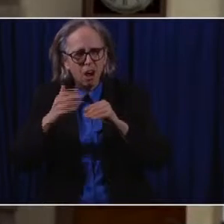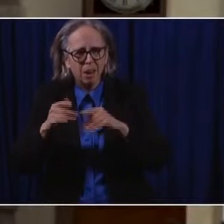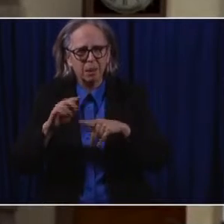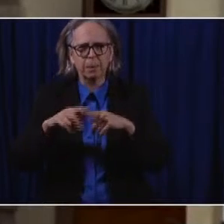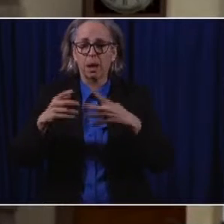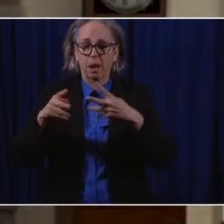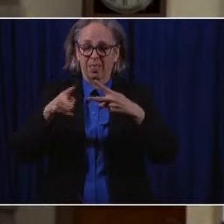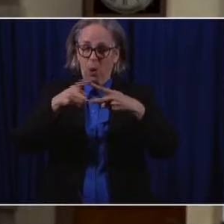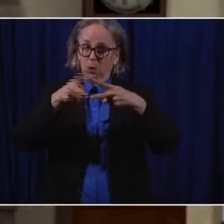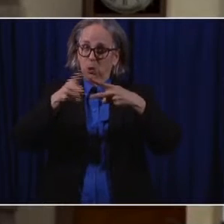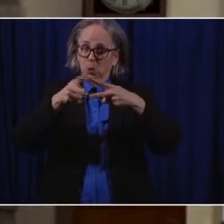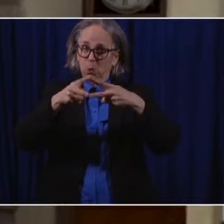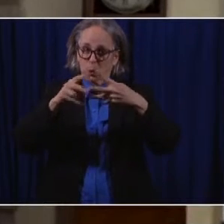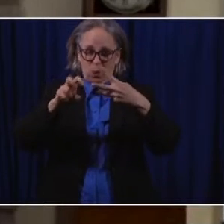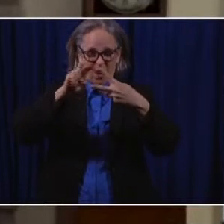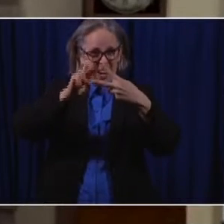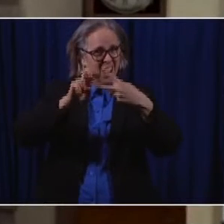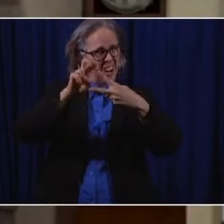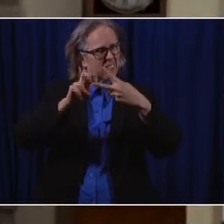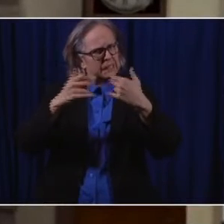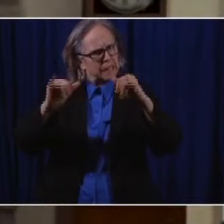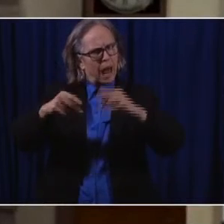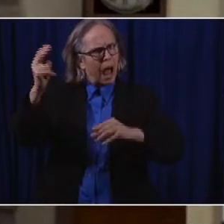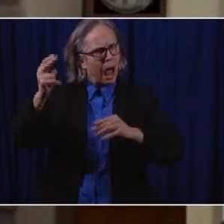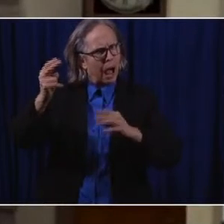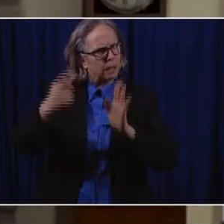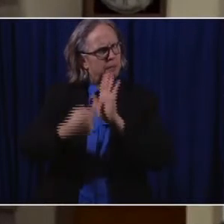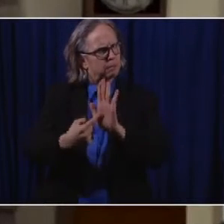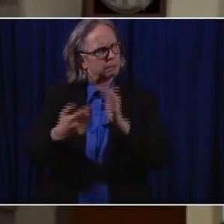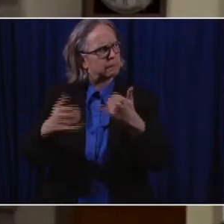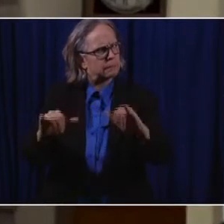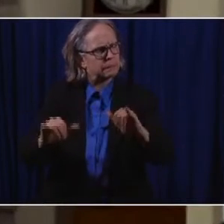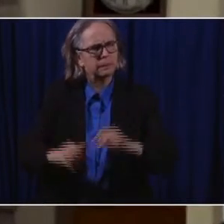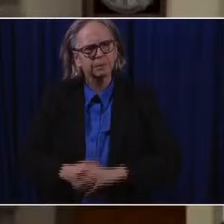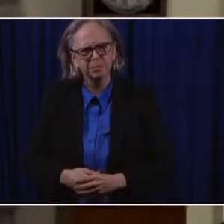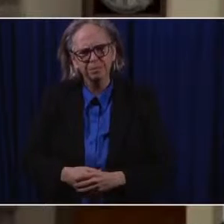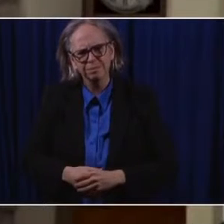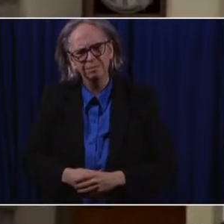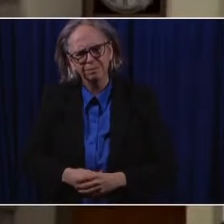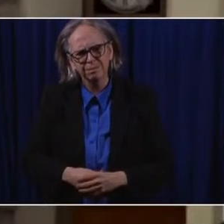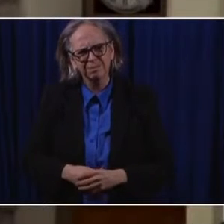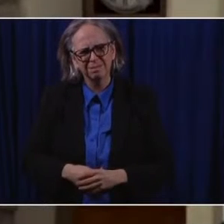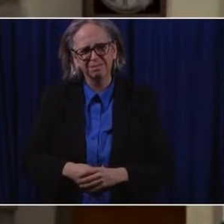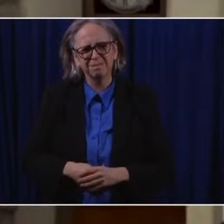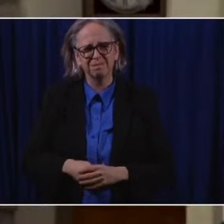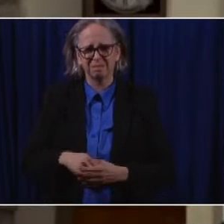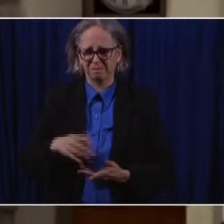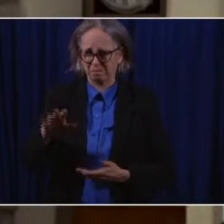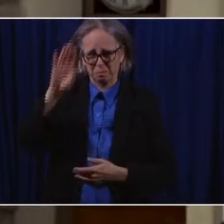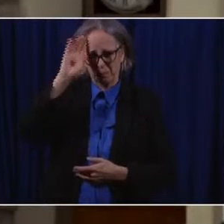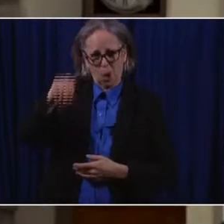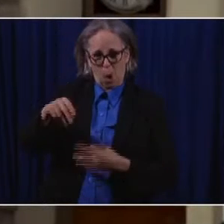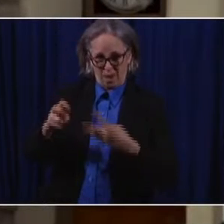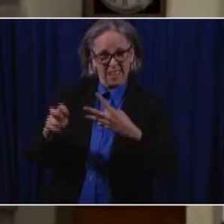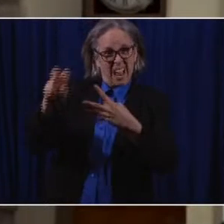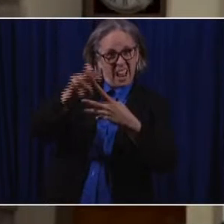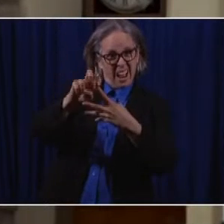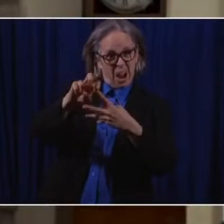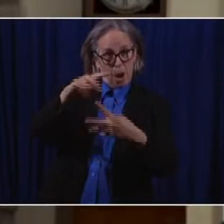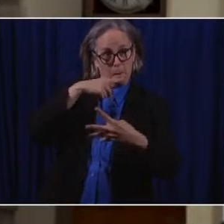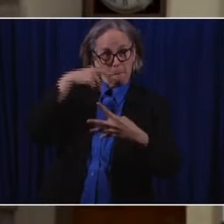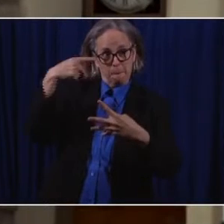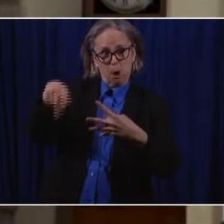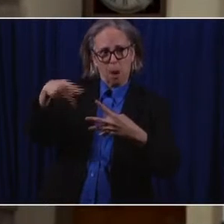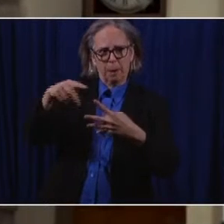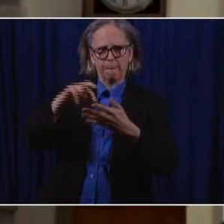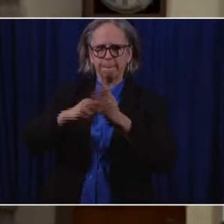as we pointed out, to remain at the purple, it has to keep going up. And even if it just plateaus out at a